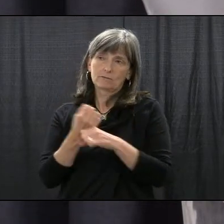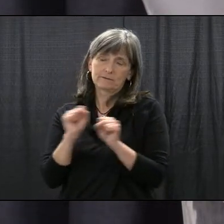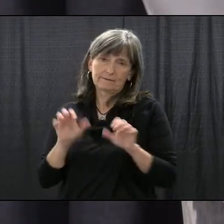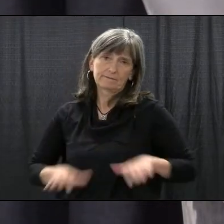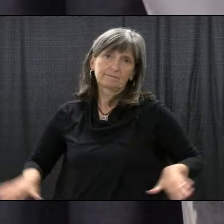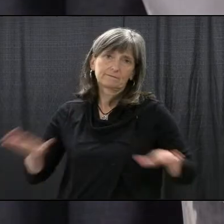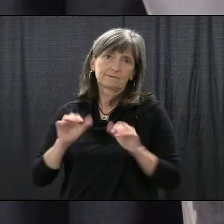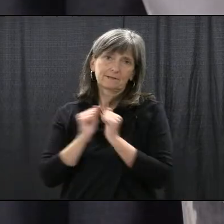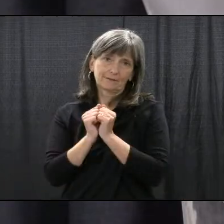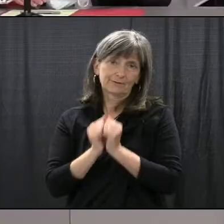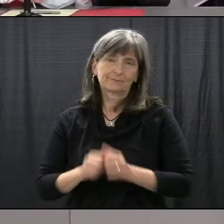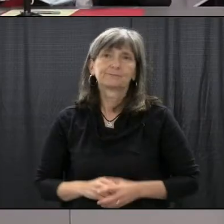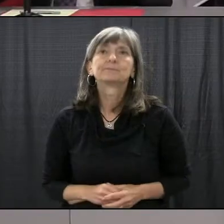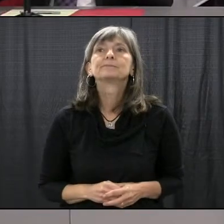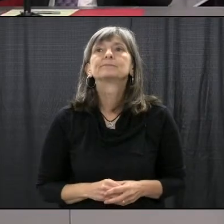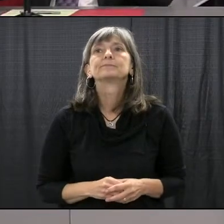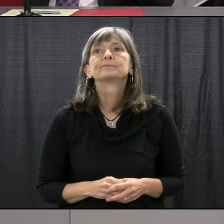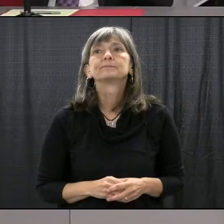Thank you, Premier.